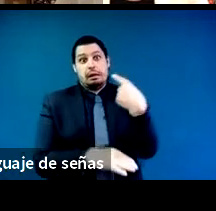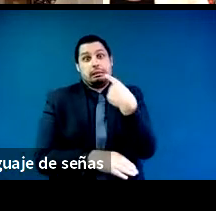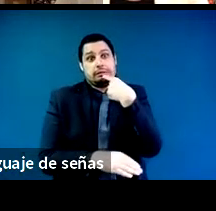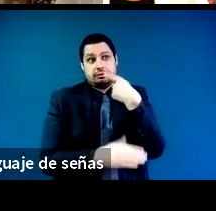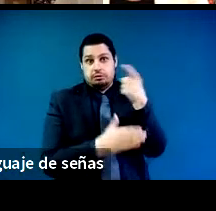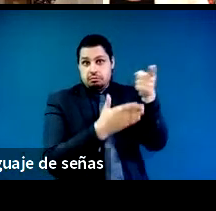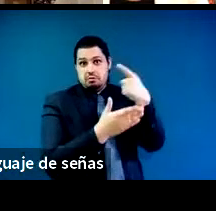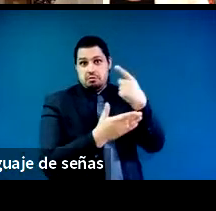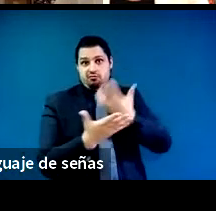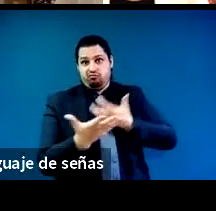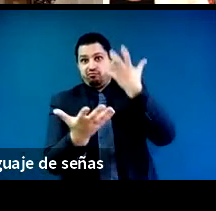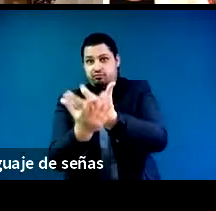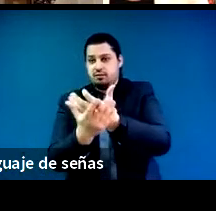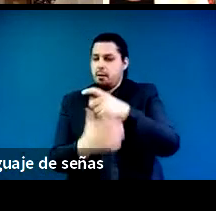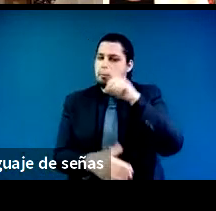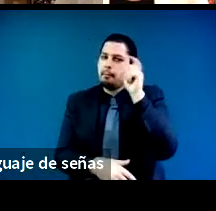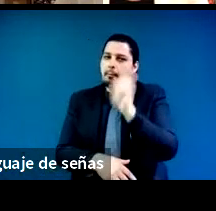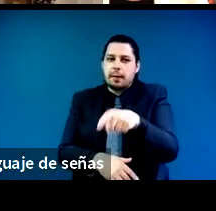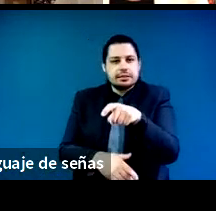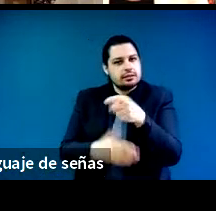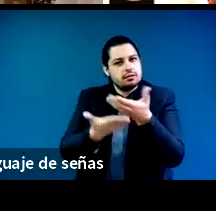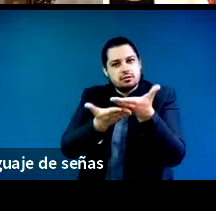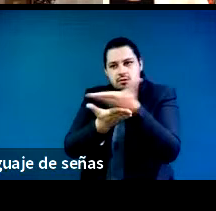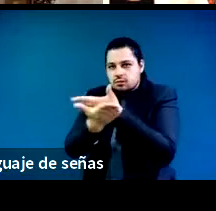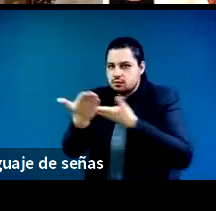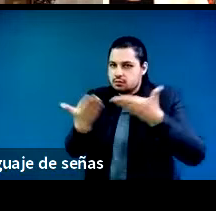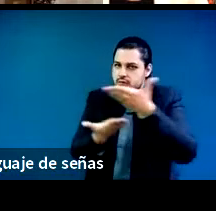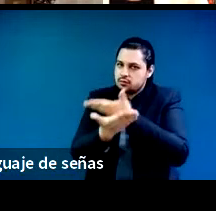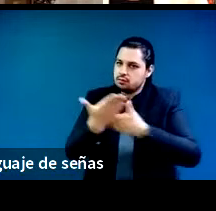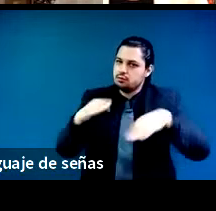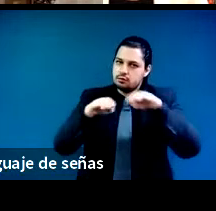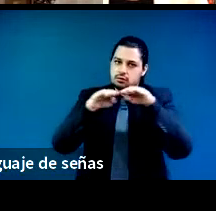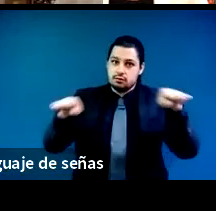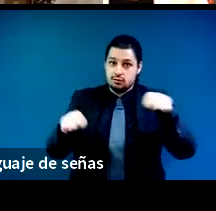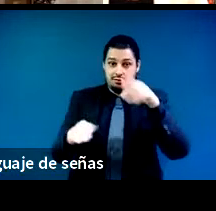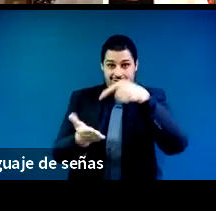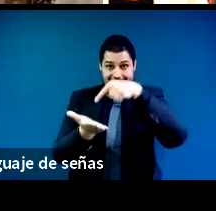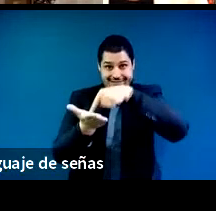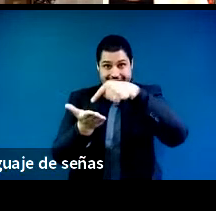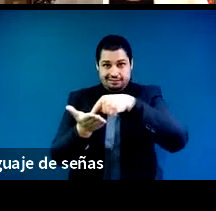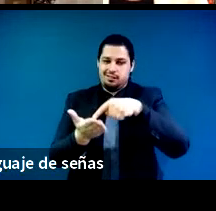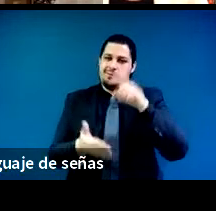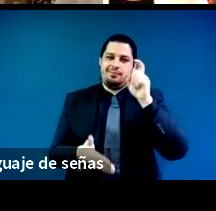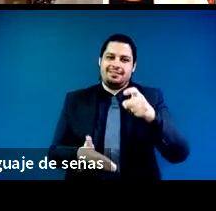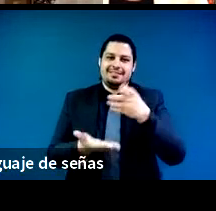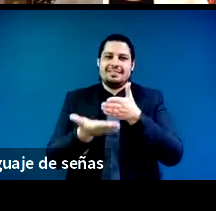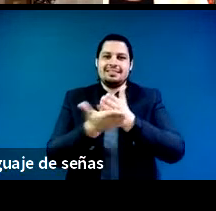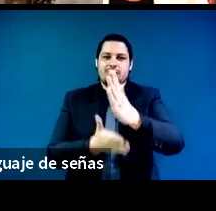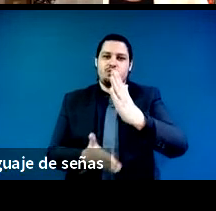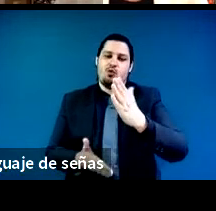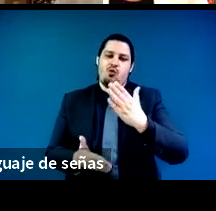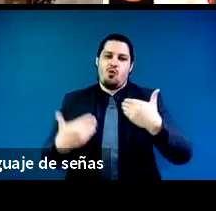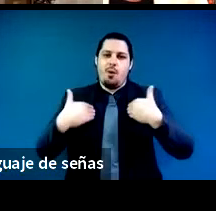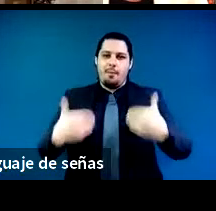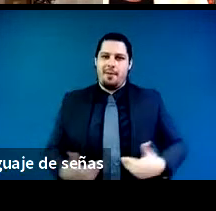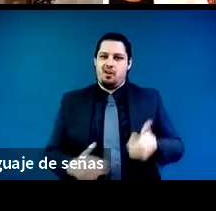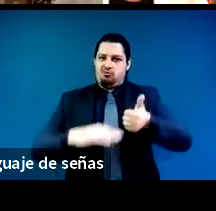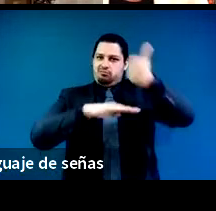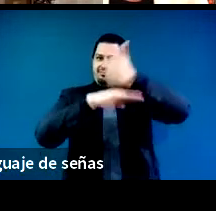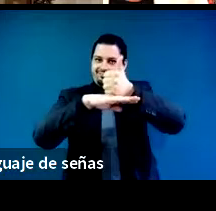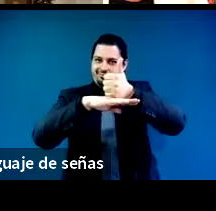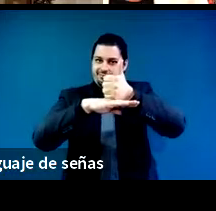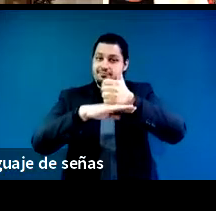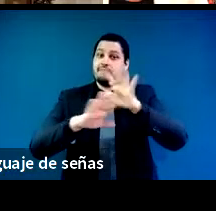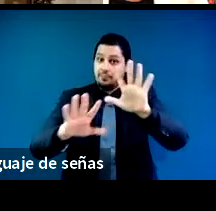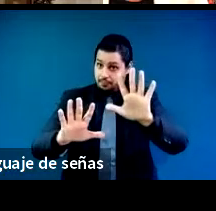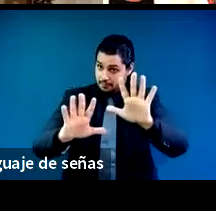change in the ways in which we frame the human rights discourse, perhaps in the next 100 years in the digital age, right?